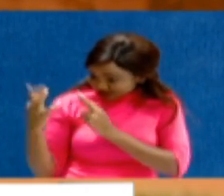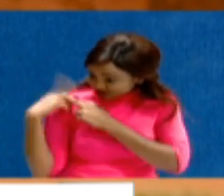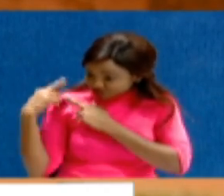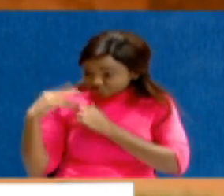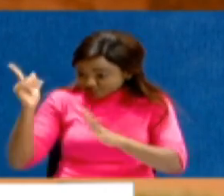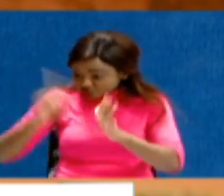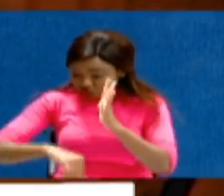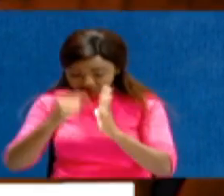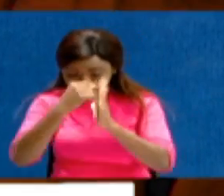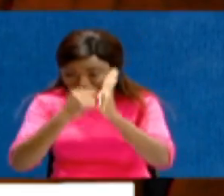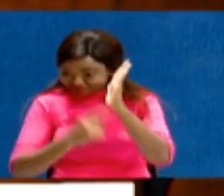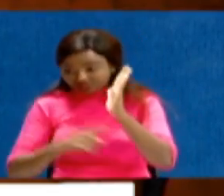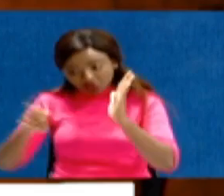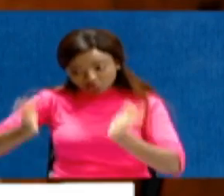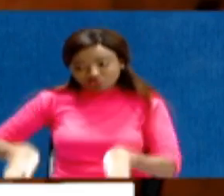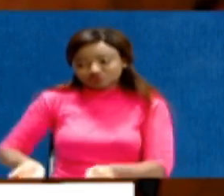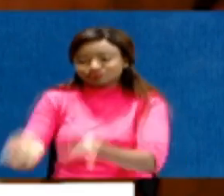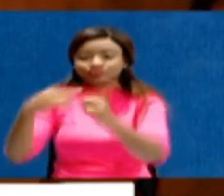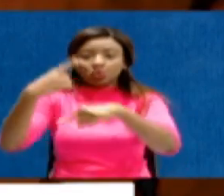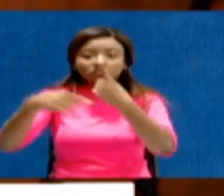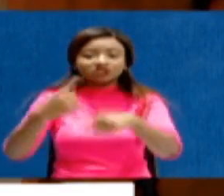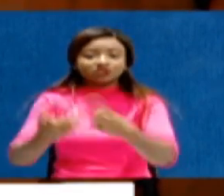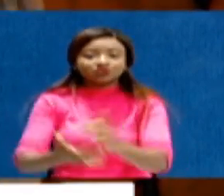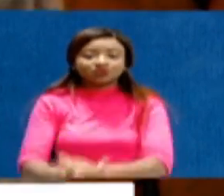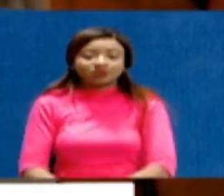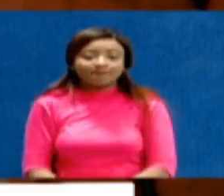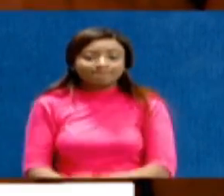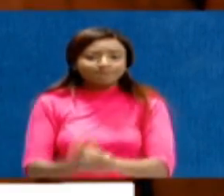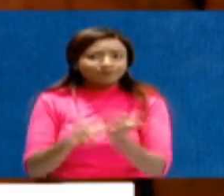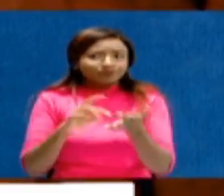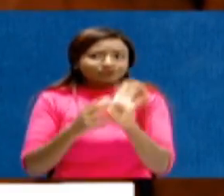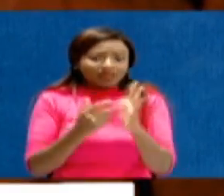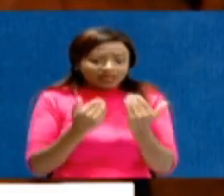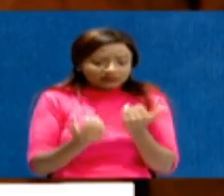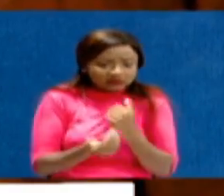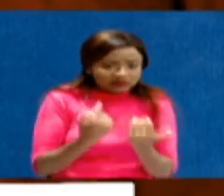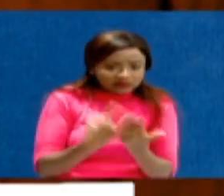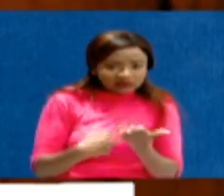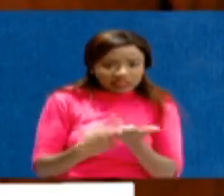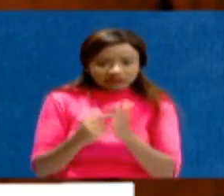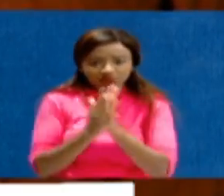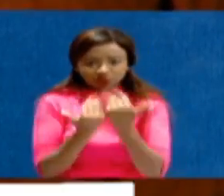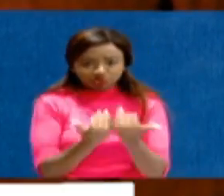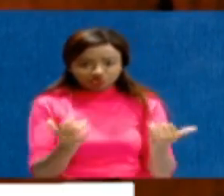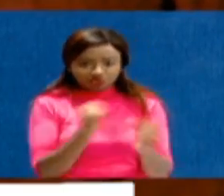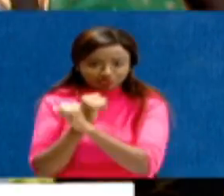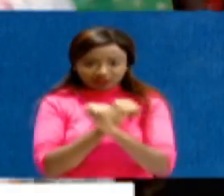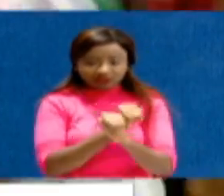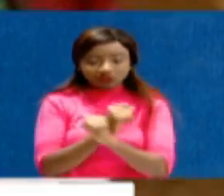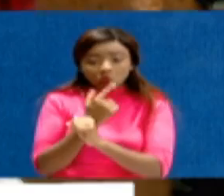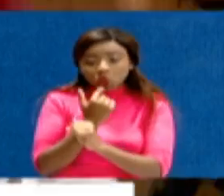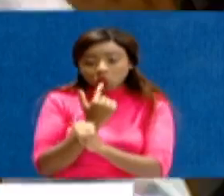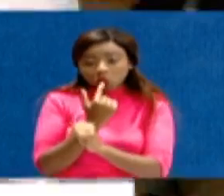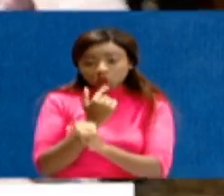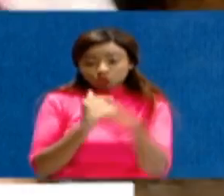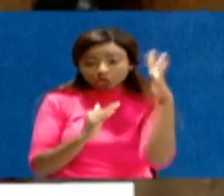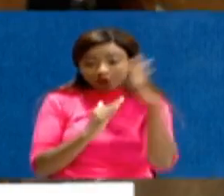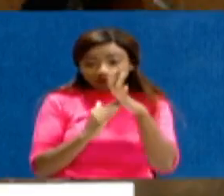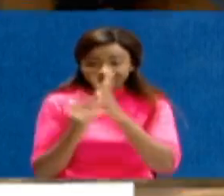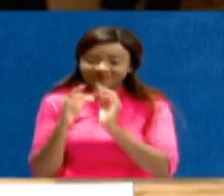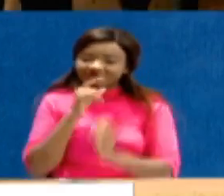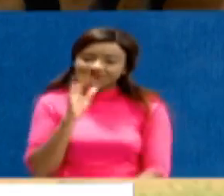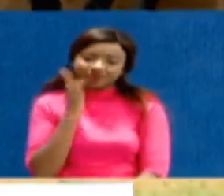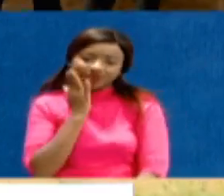is parenting. Talking of safety of our children, I think the primary responsibility lies with the parents. There are some who are